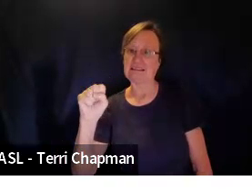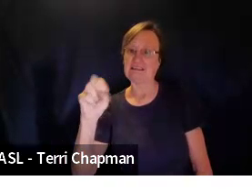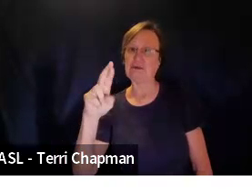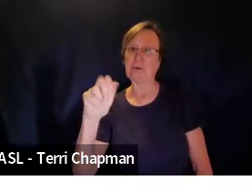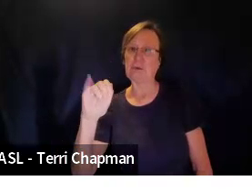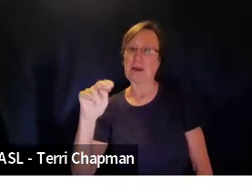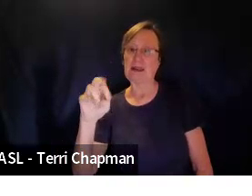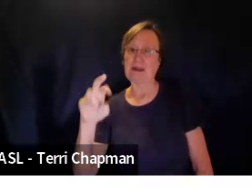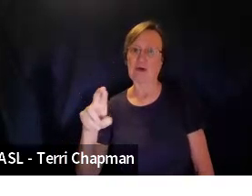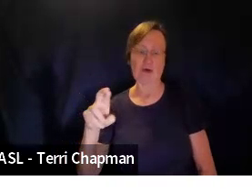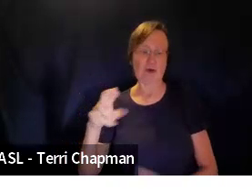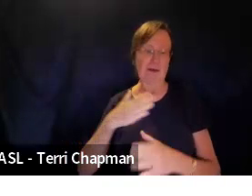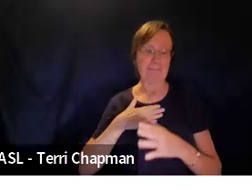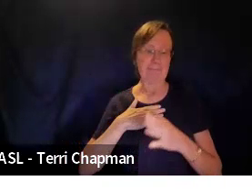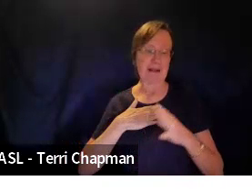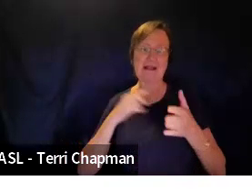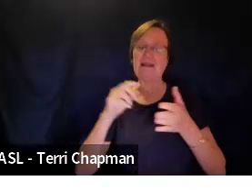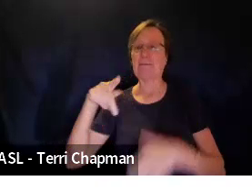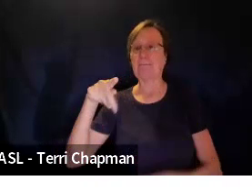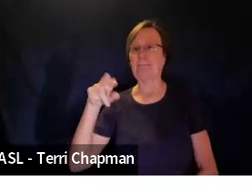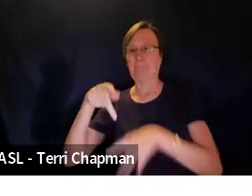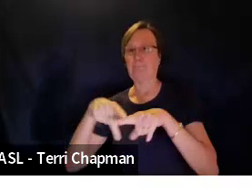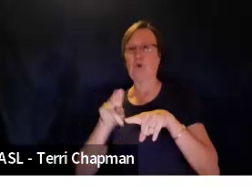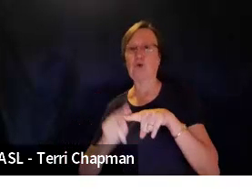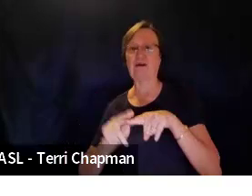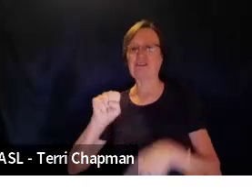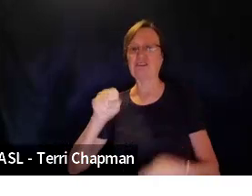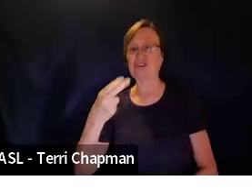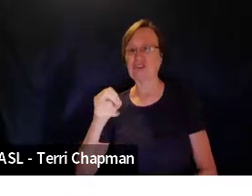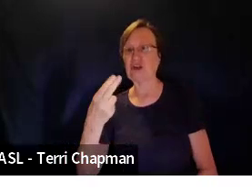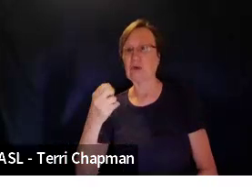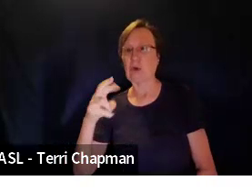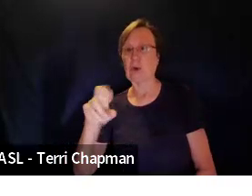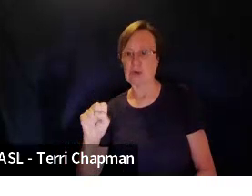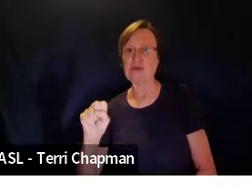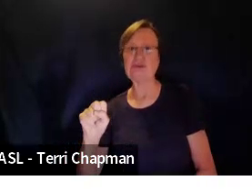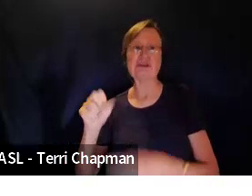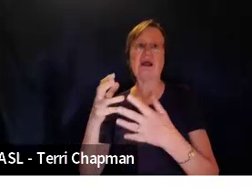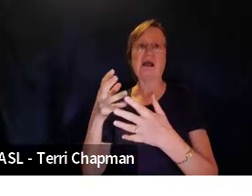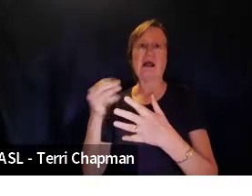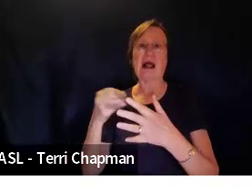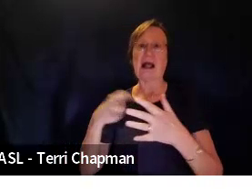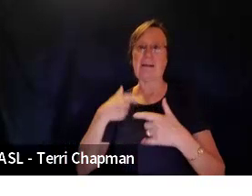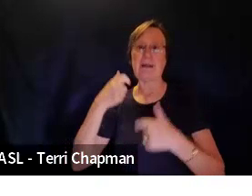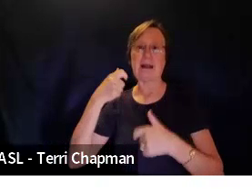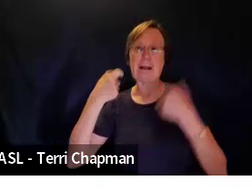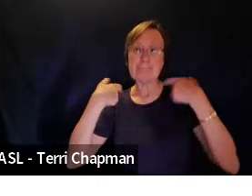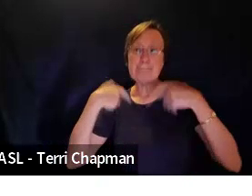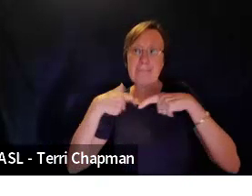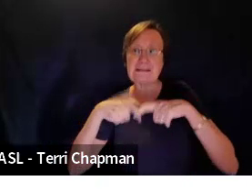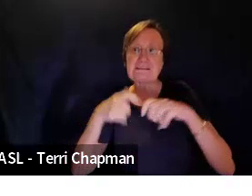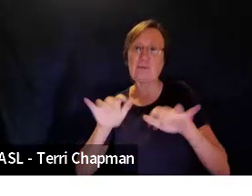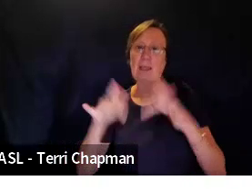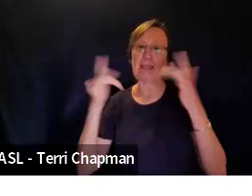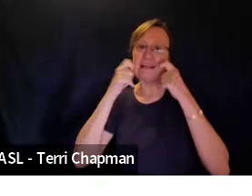ella. I am a mixed race Mexican American with light skin. My hair is black and pulled back in a bun. I'm